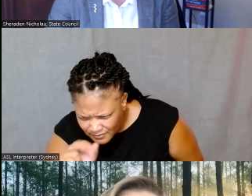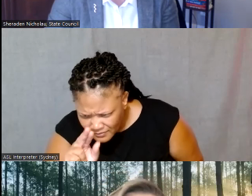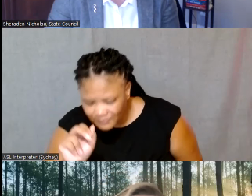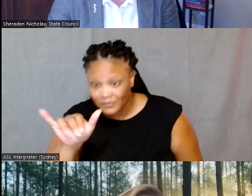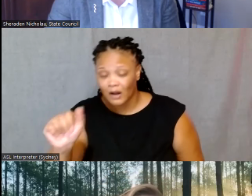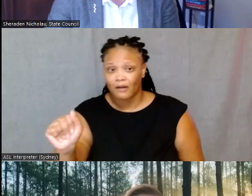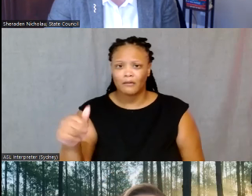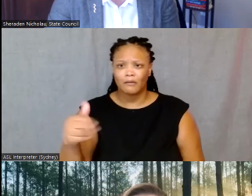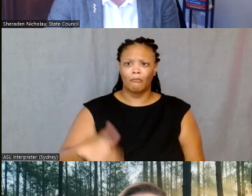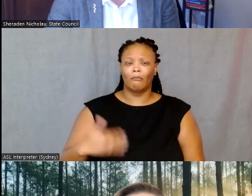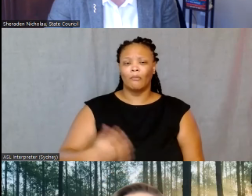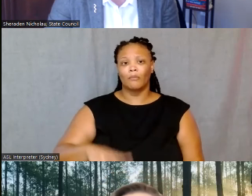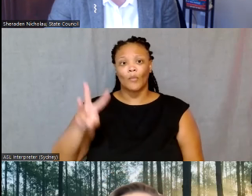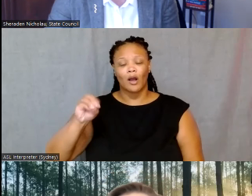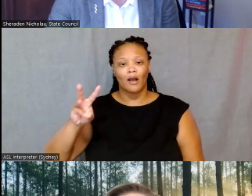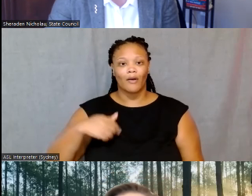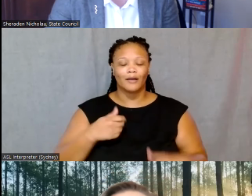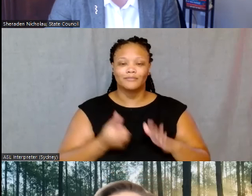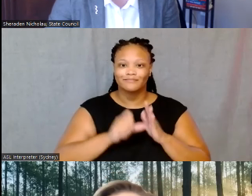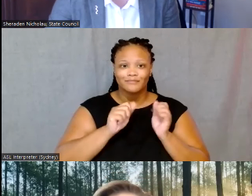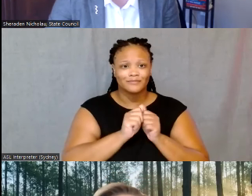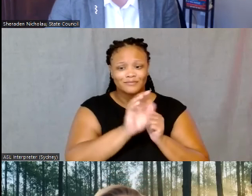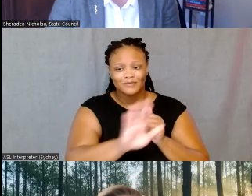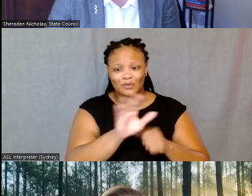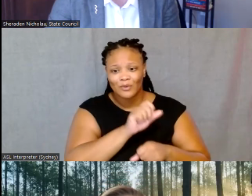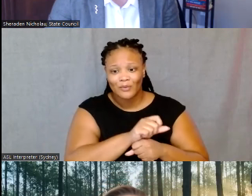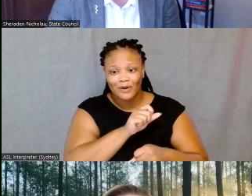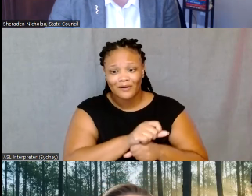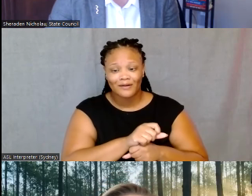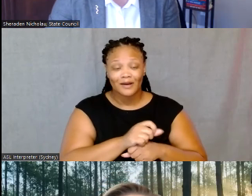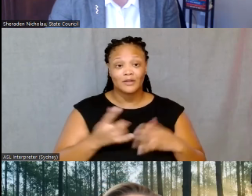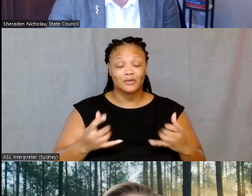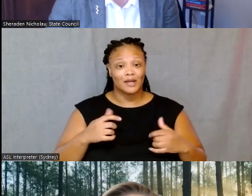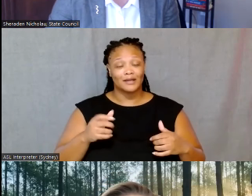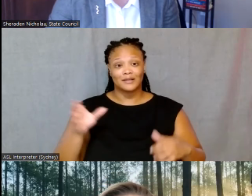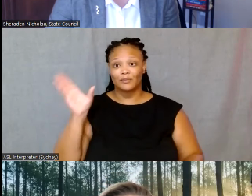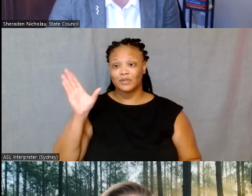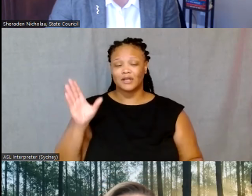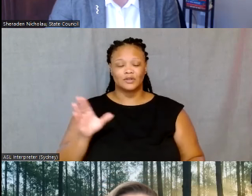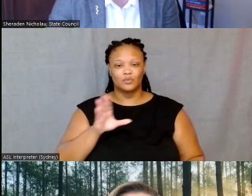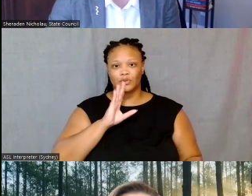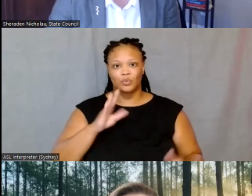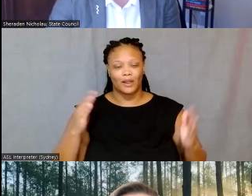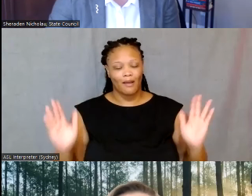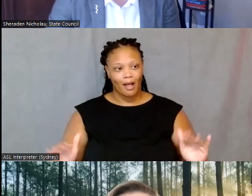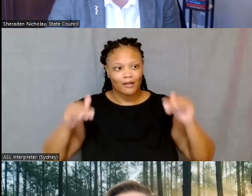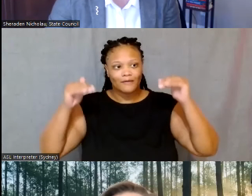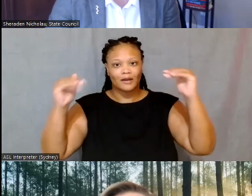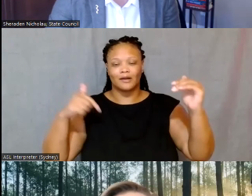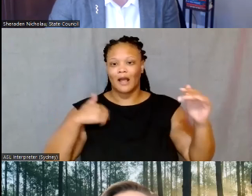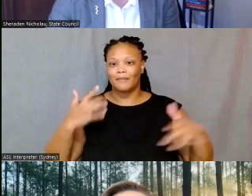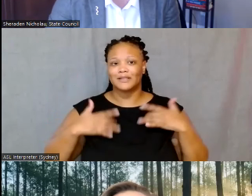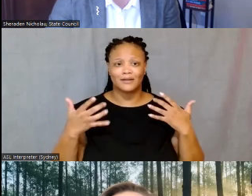all do. Today's presentation was elevating. Just excited to roll up sleeves and get to work. And